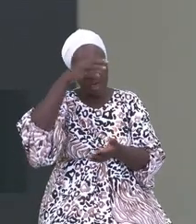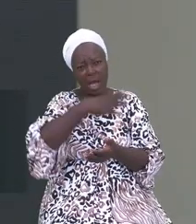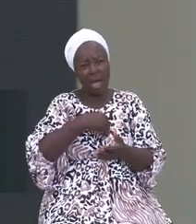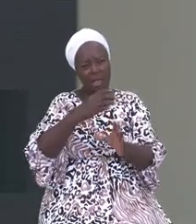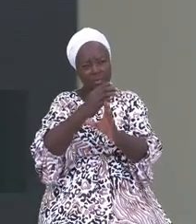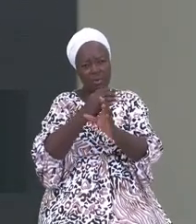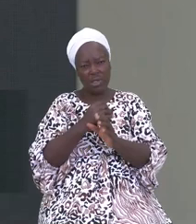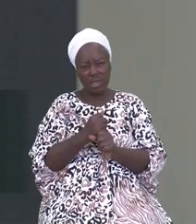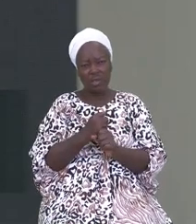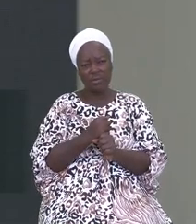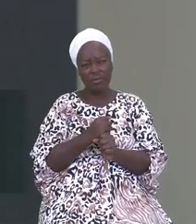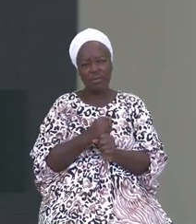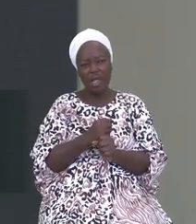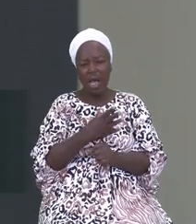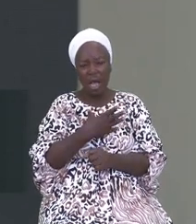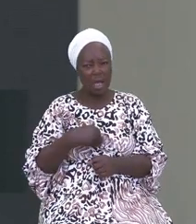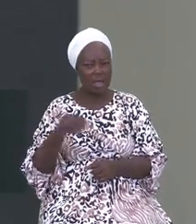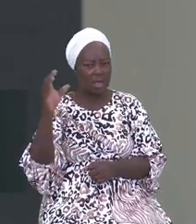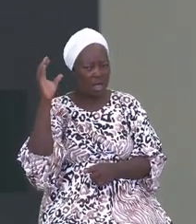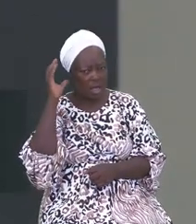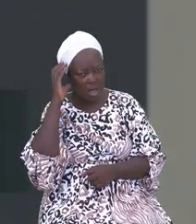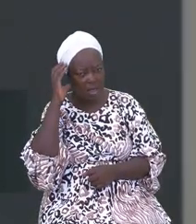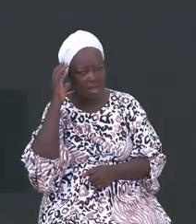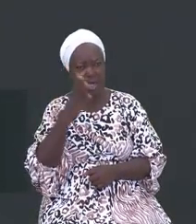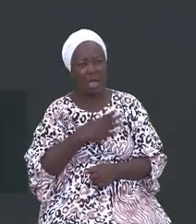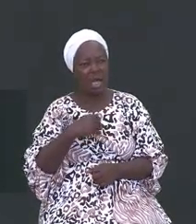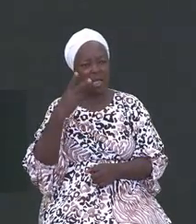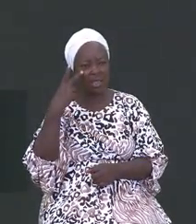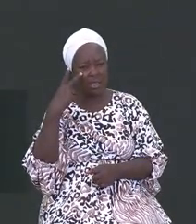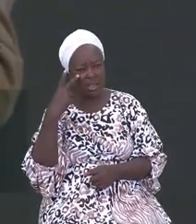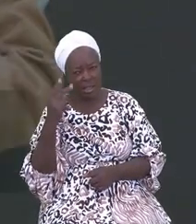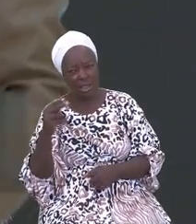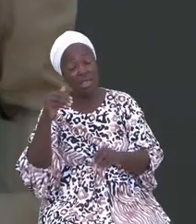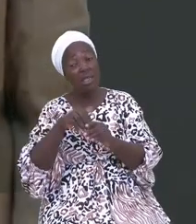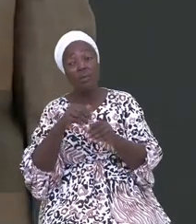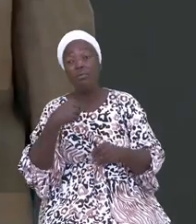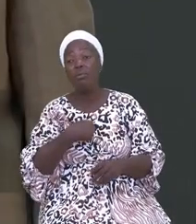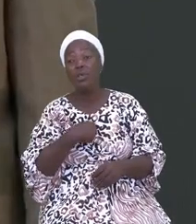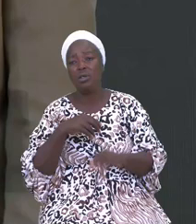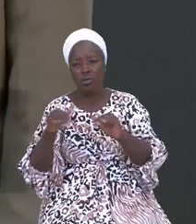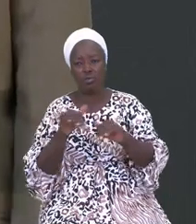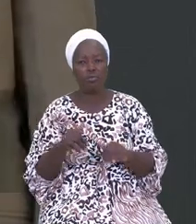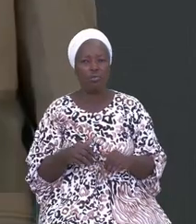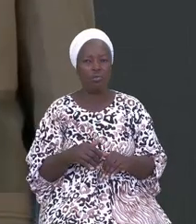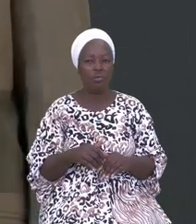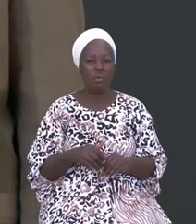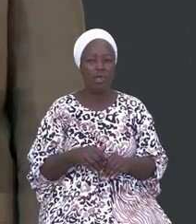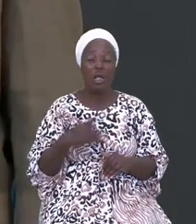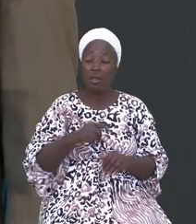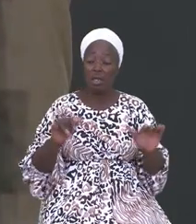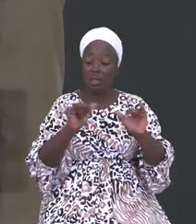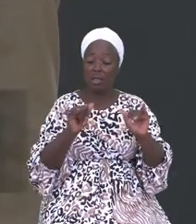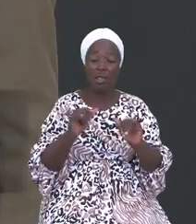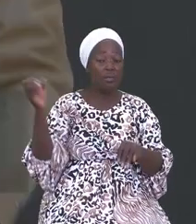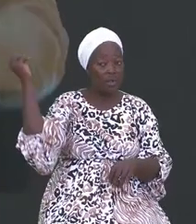received and heard and seen in me, do. The same grace